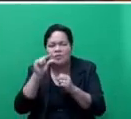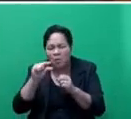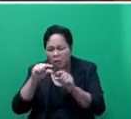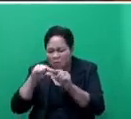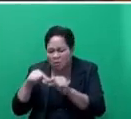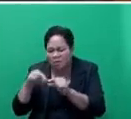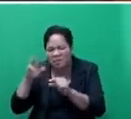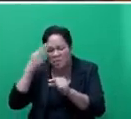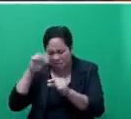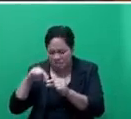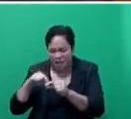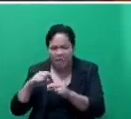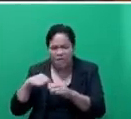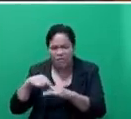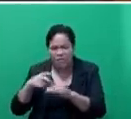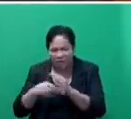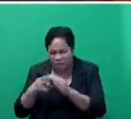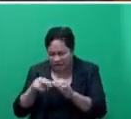country, a very small footnote in the history of this country.